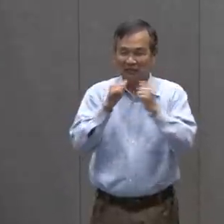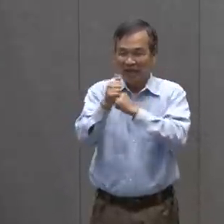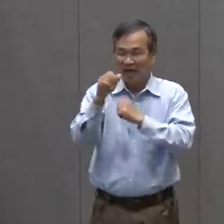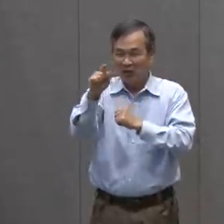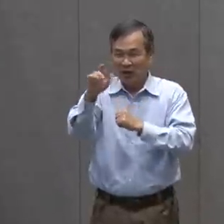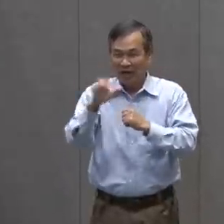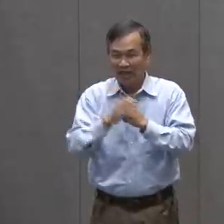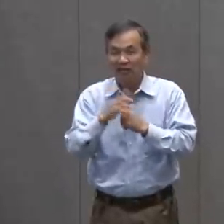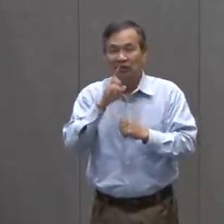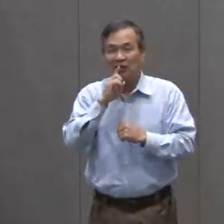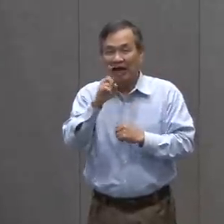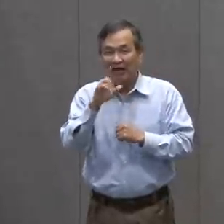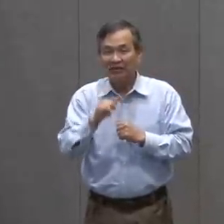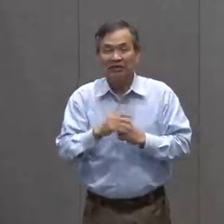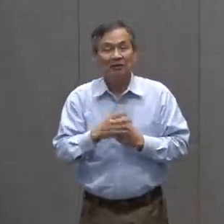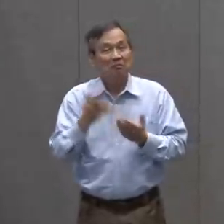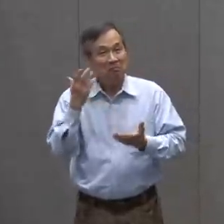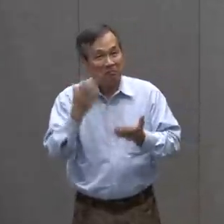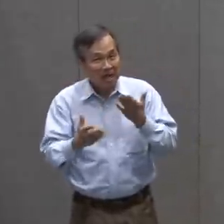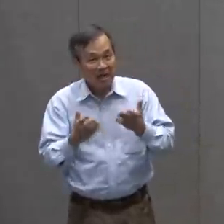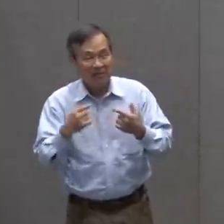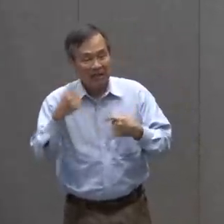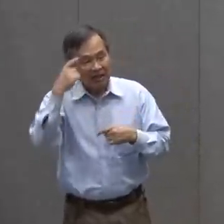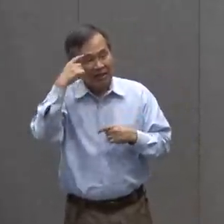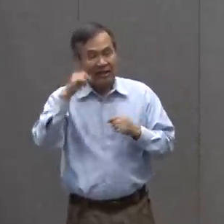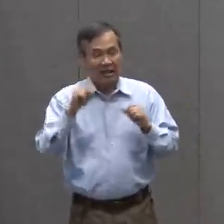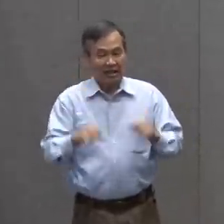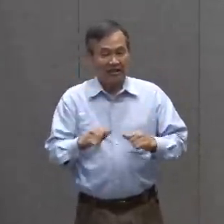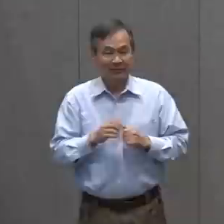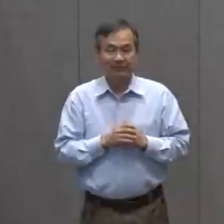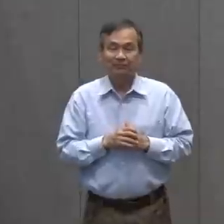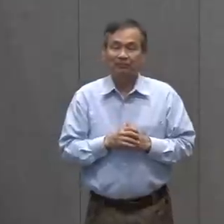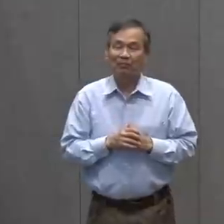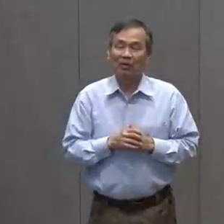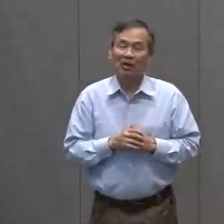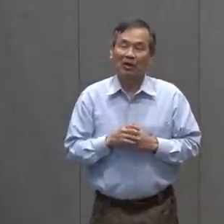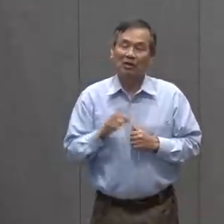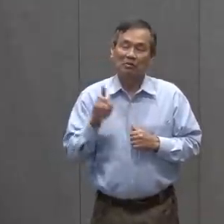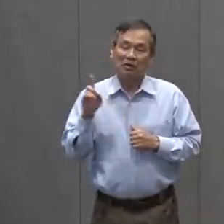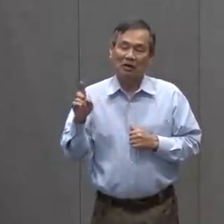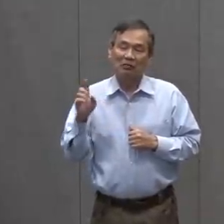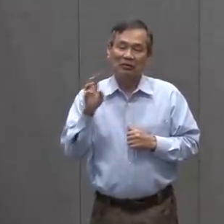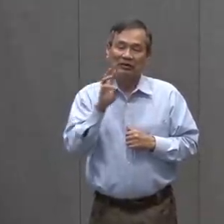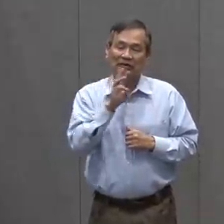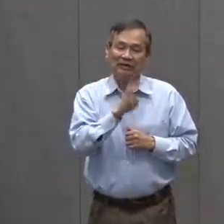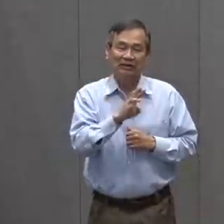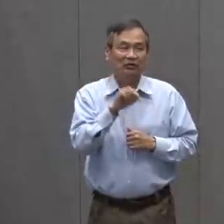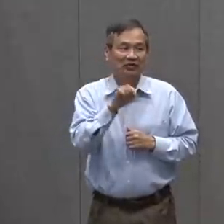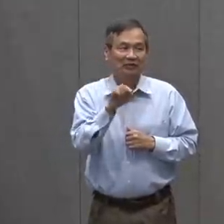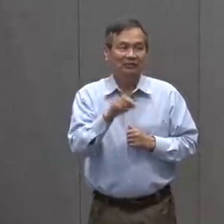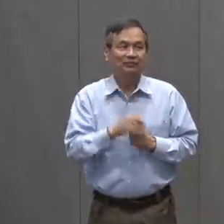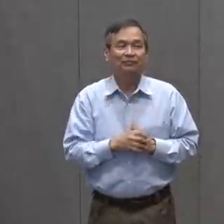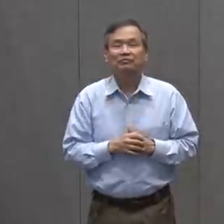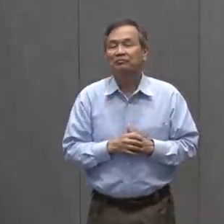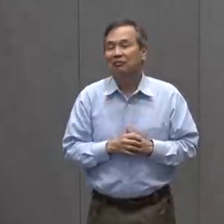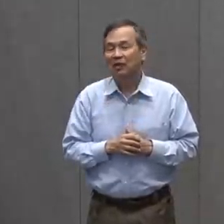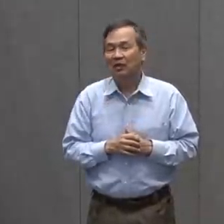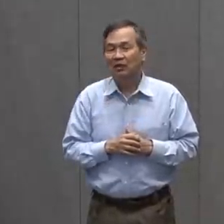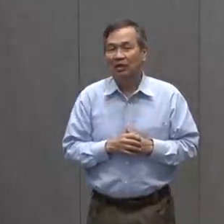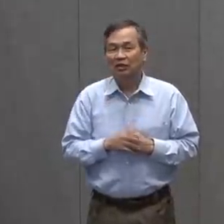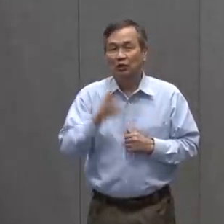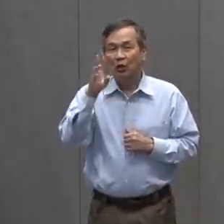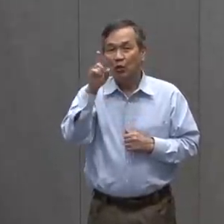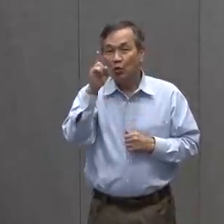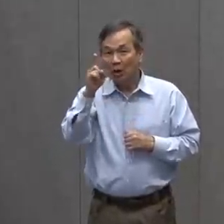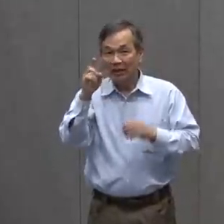actually, maybe I think, let me put that into the 1s over here. Let's try that. All